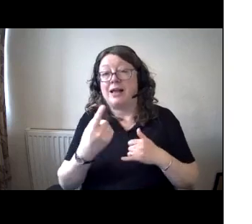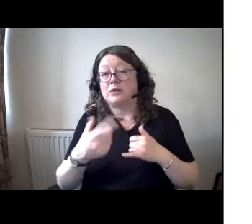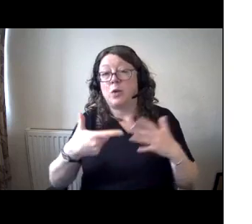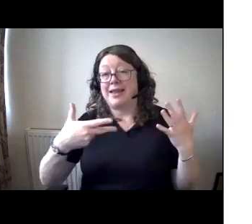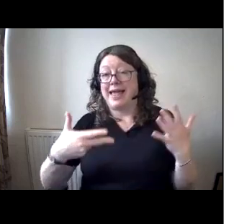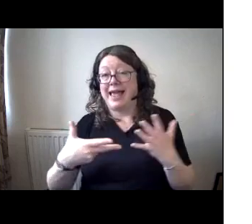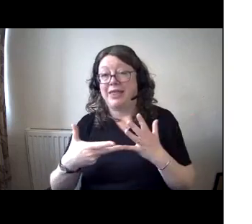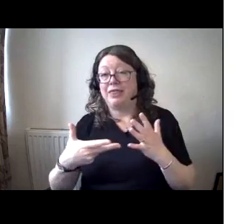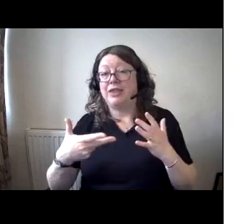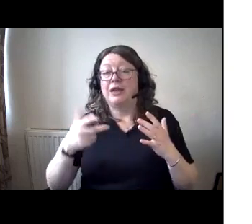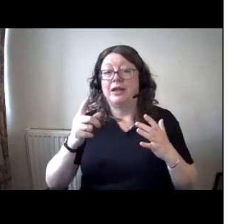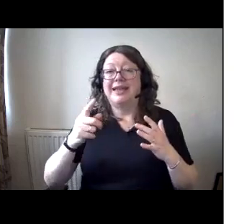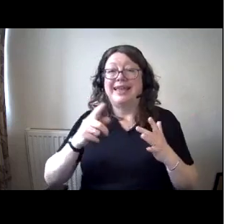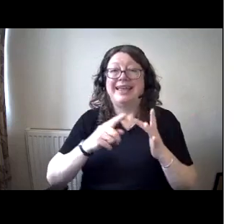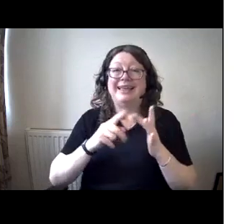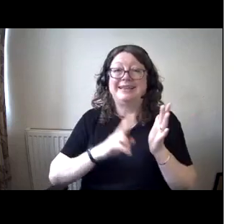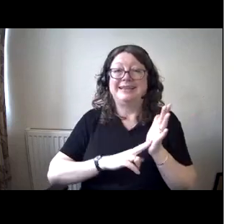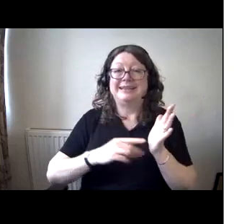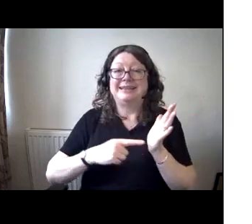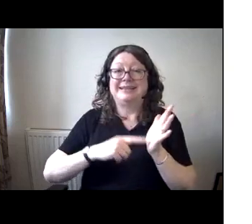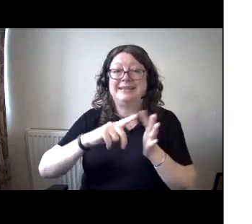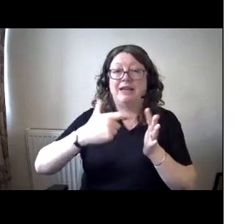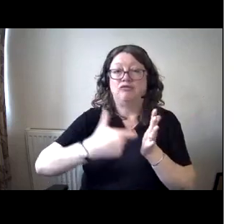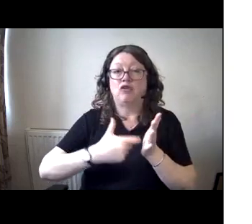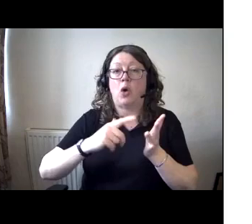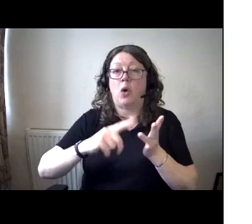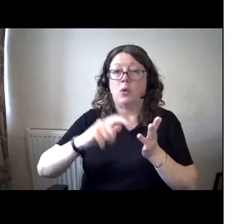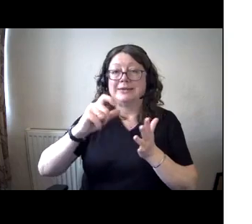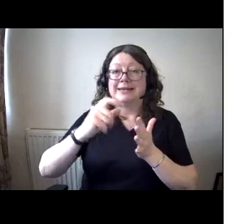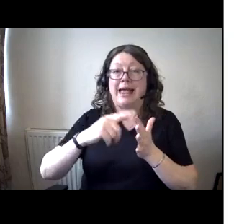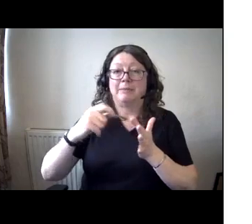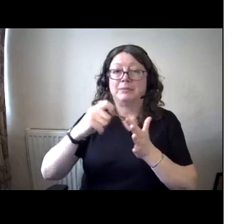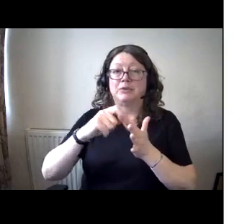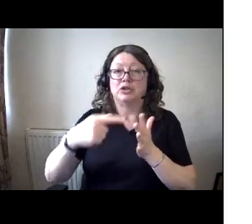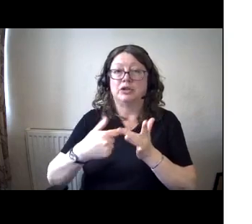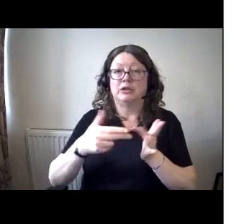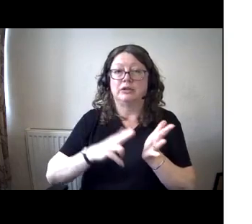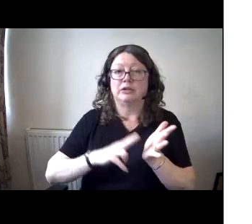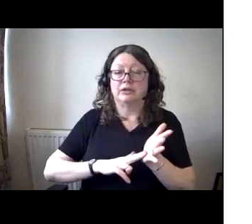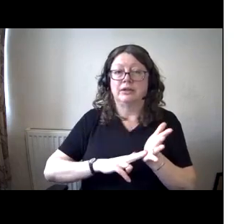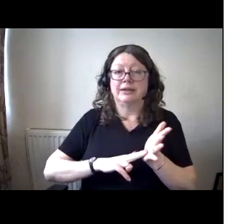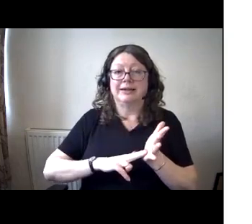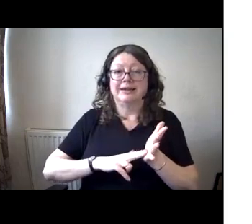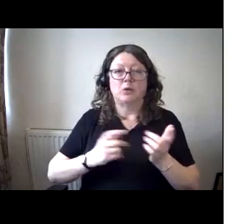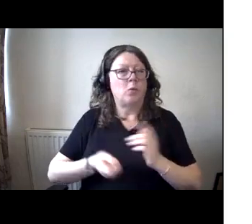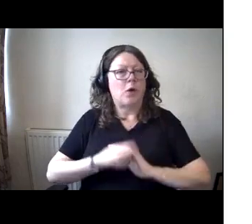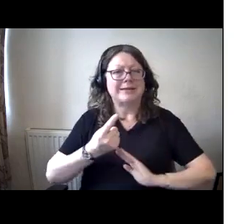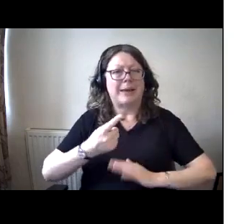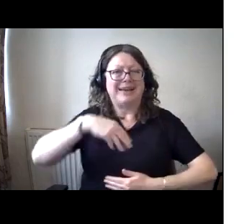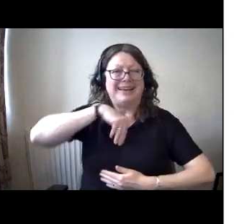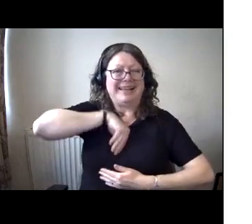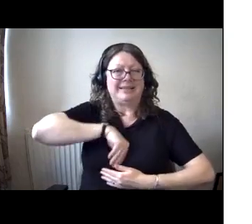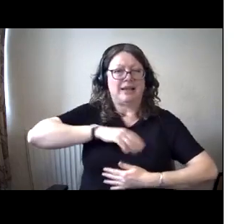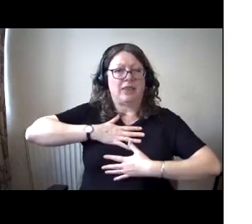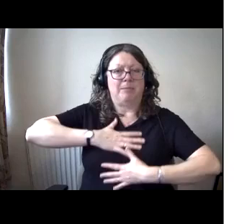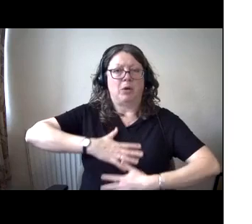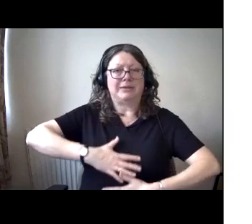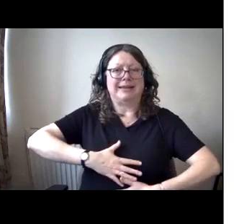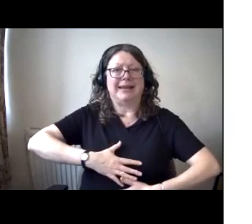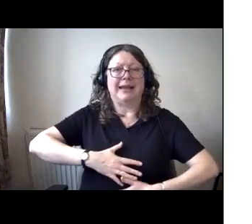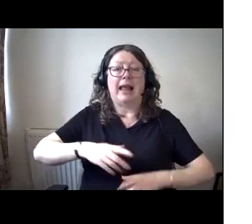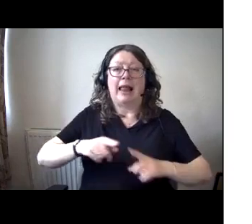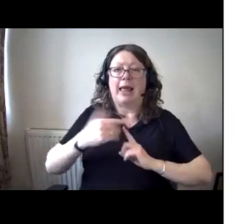happening internally for our young people, what's happening inside their bodies, helps us to identify things like